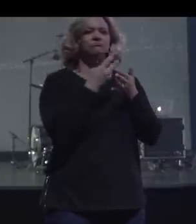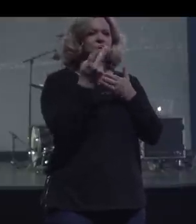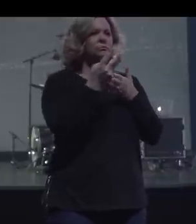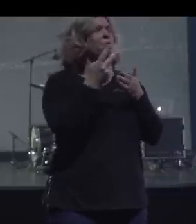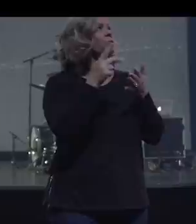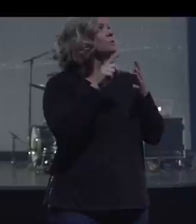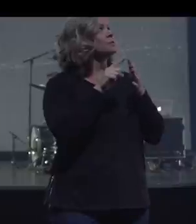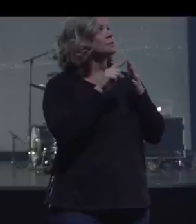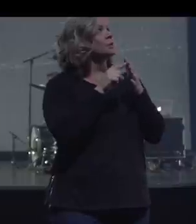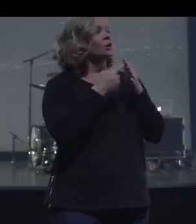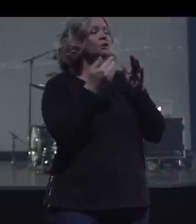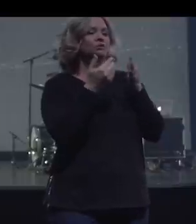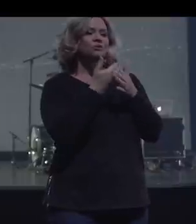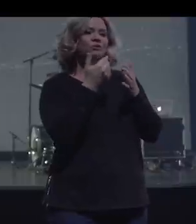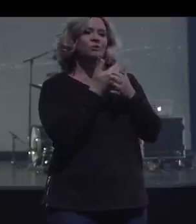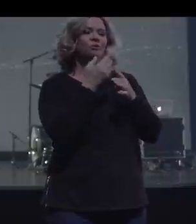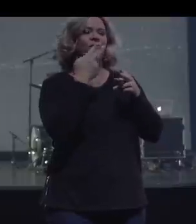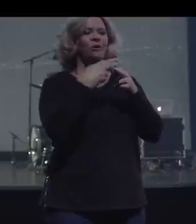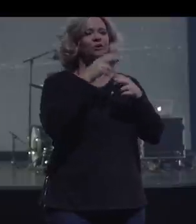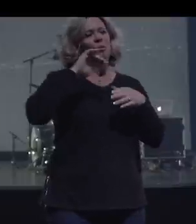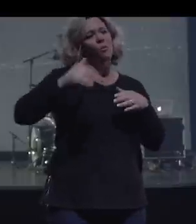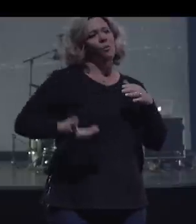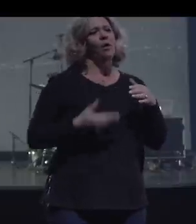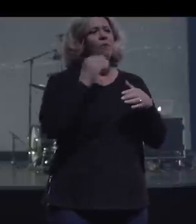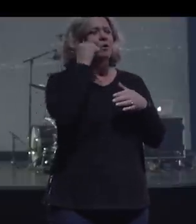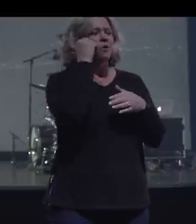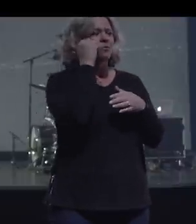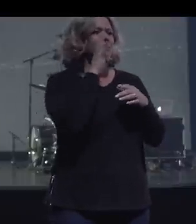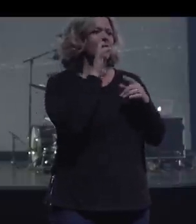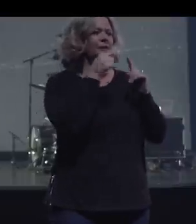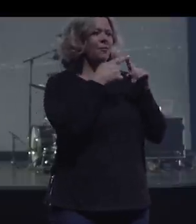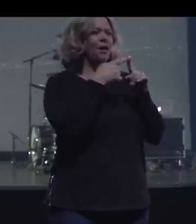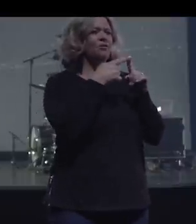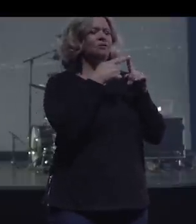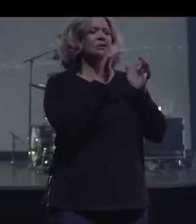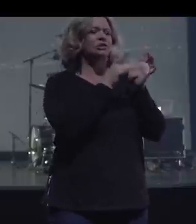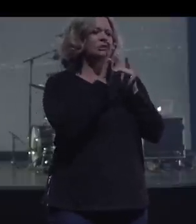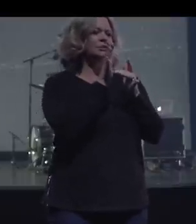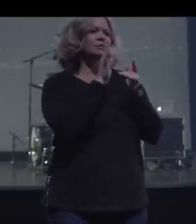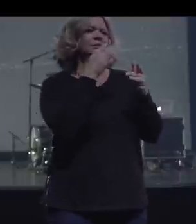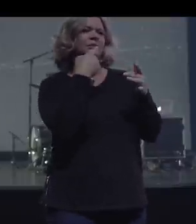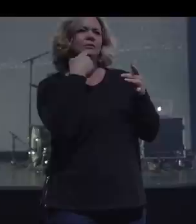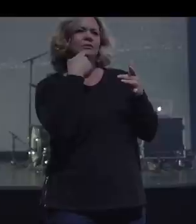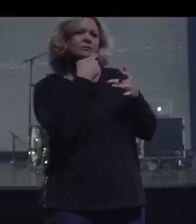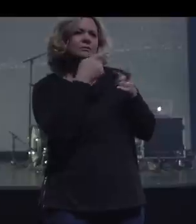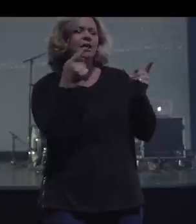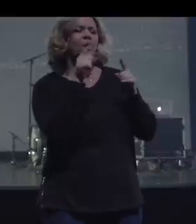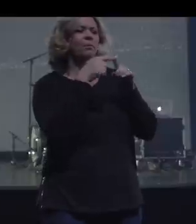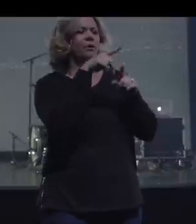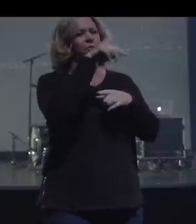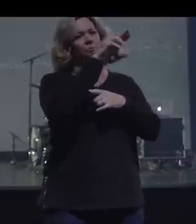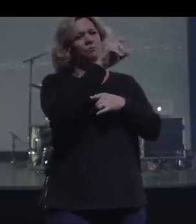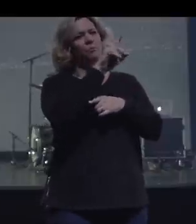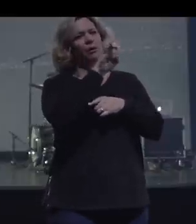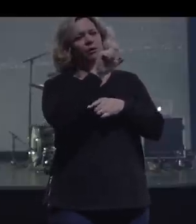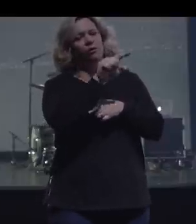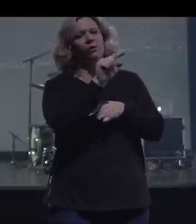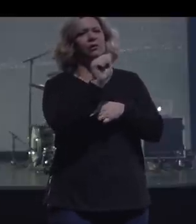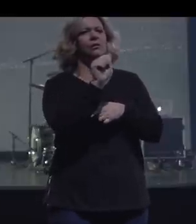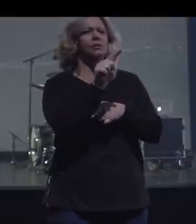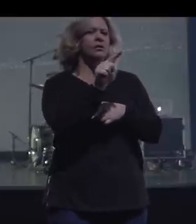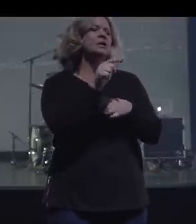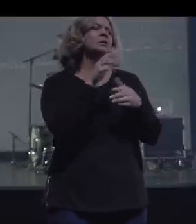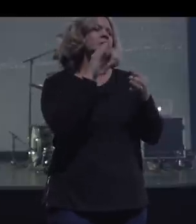leading up to Easter called Welcome Home, based on the parable Jesus told about the prodigal son. Because we all